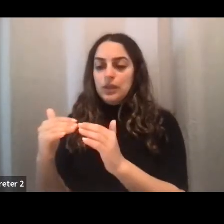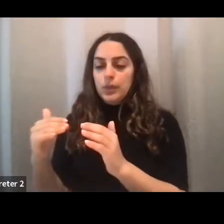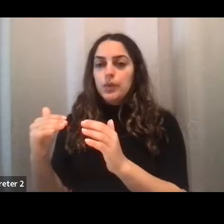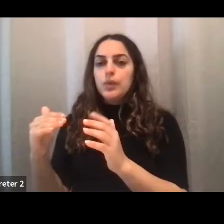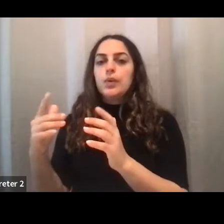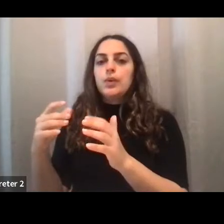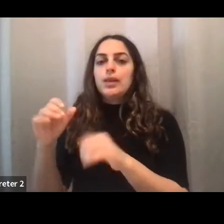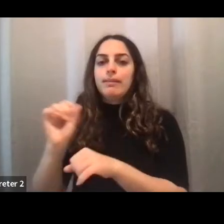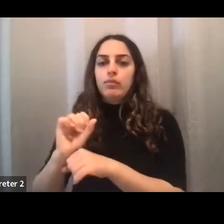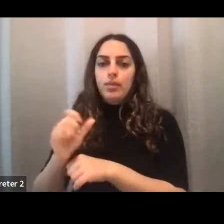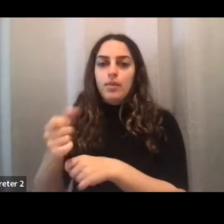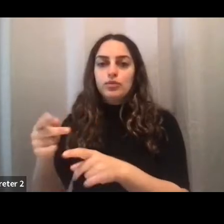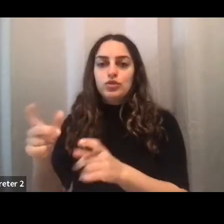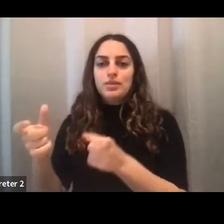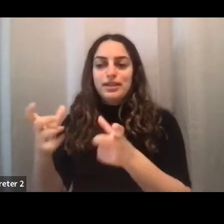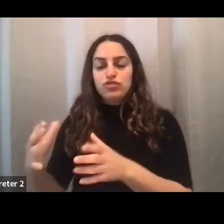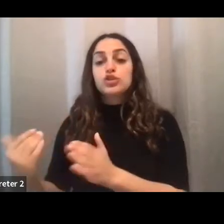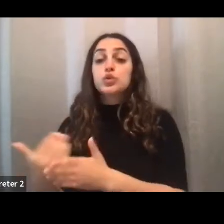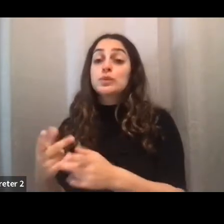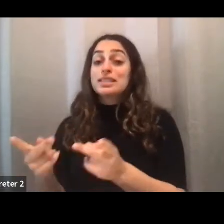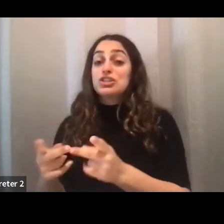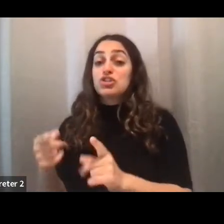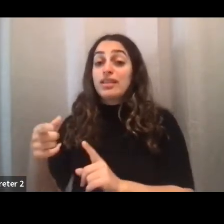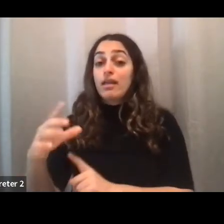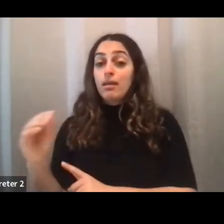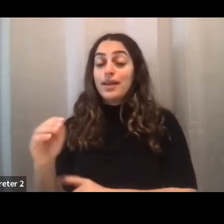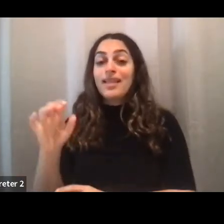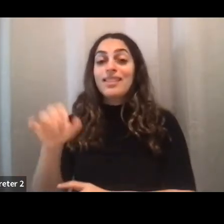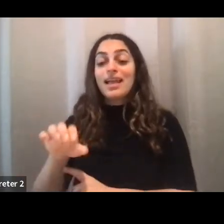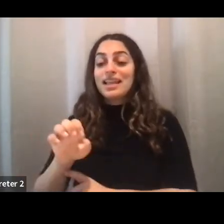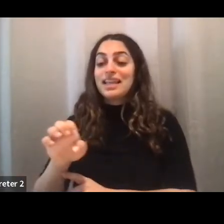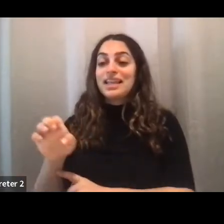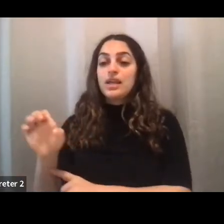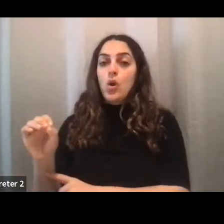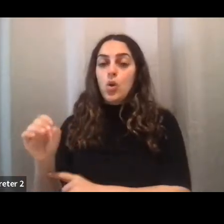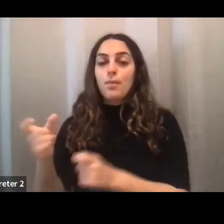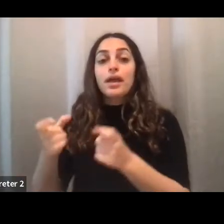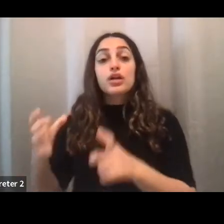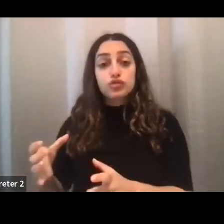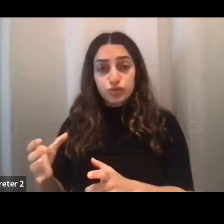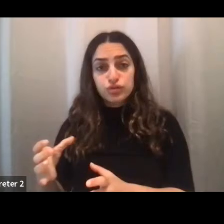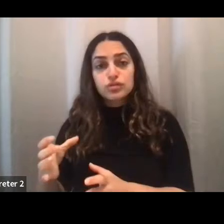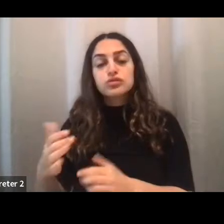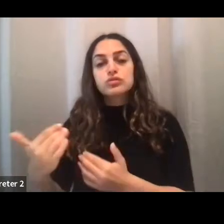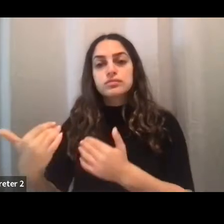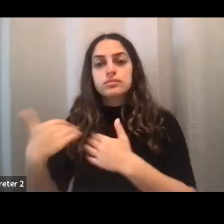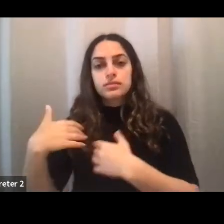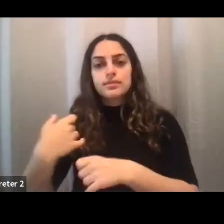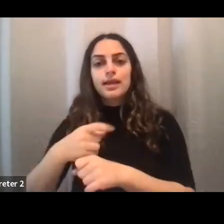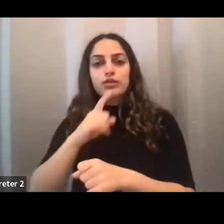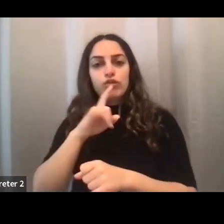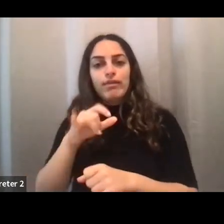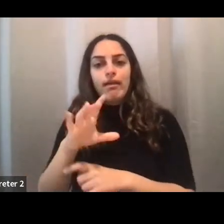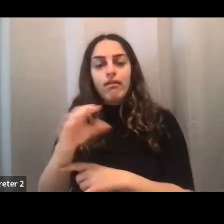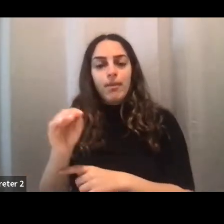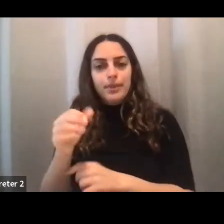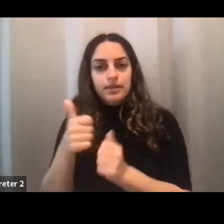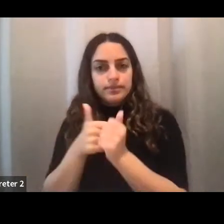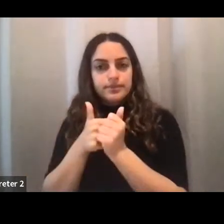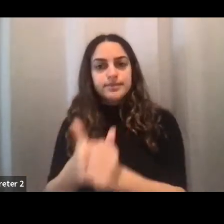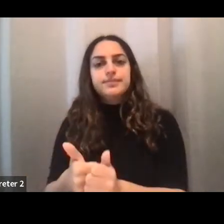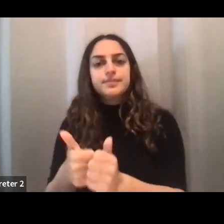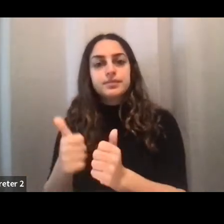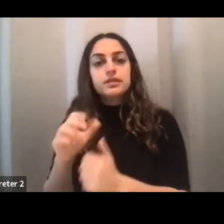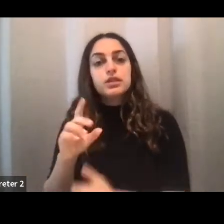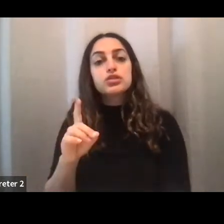position at the company this eeo manager is responsible for ensuring that the company complies with the decree